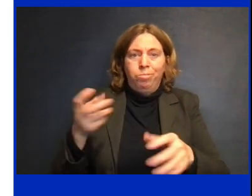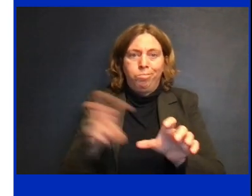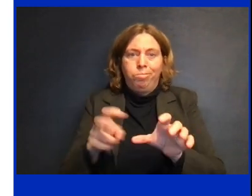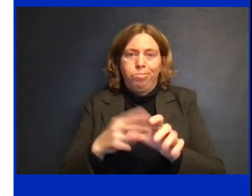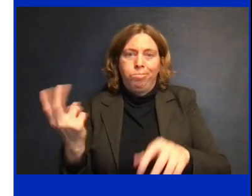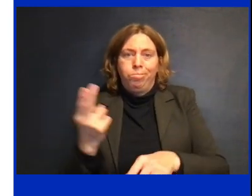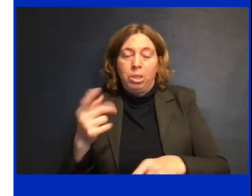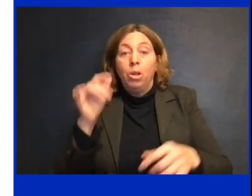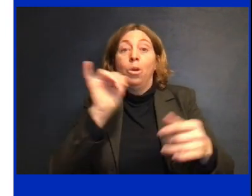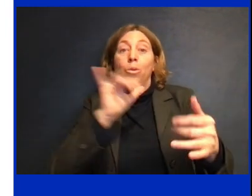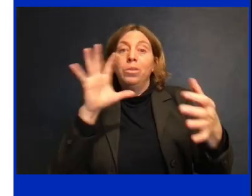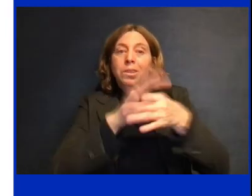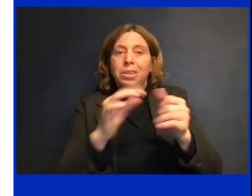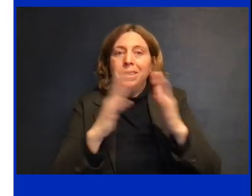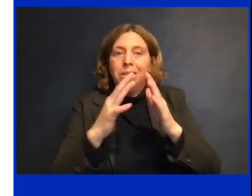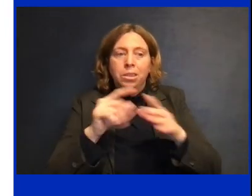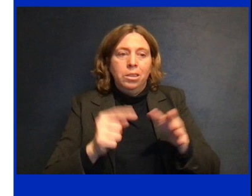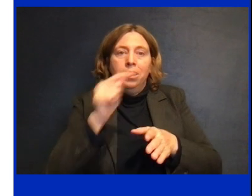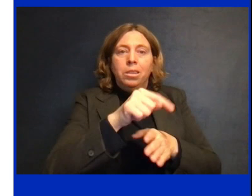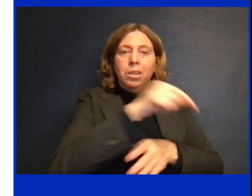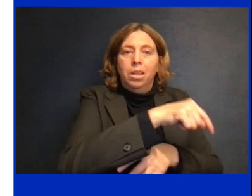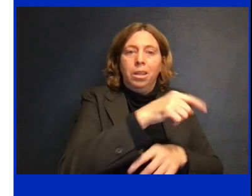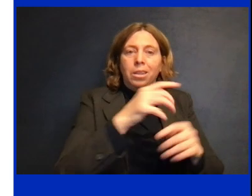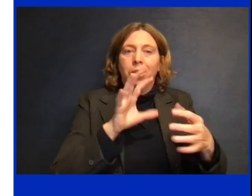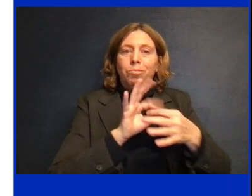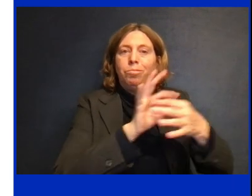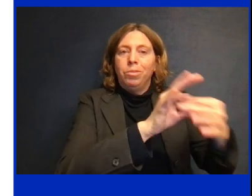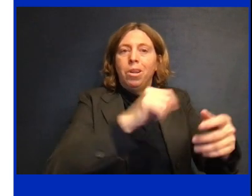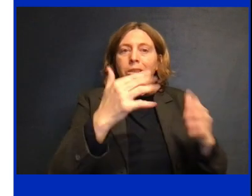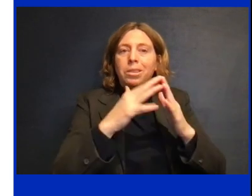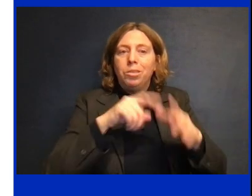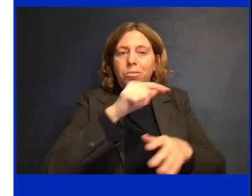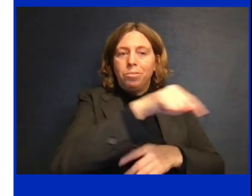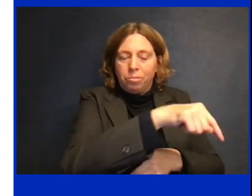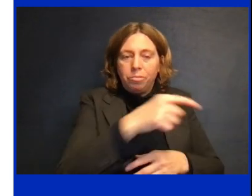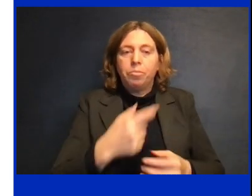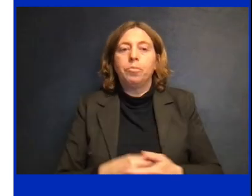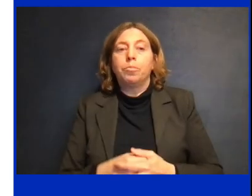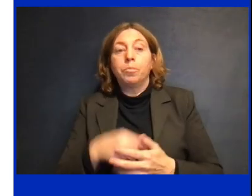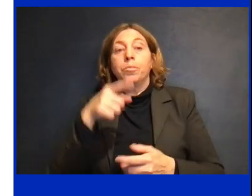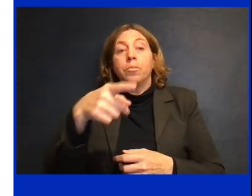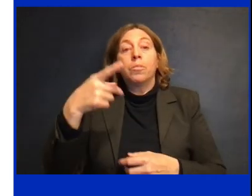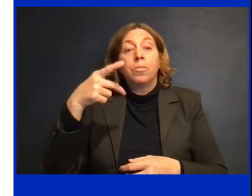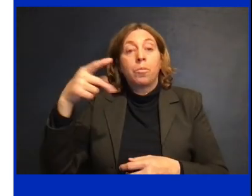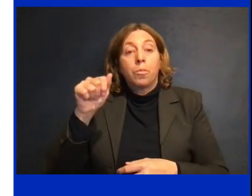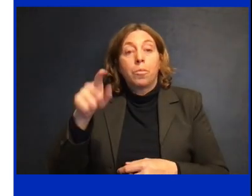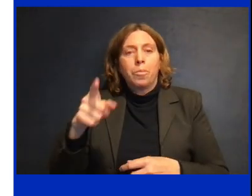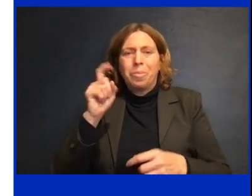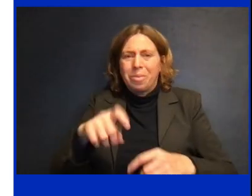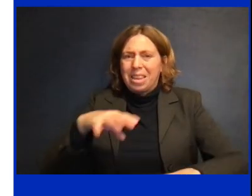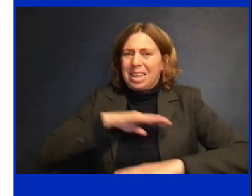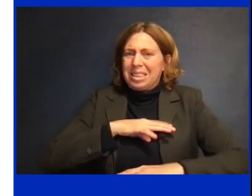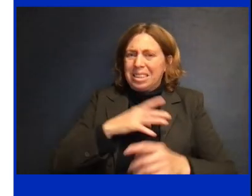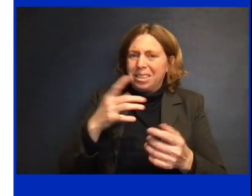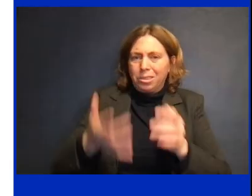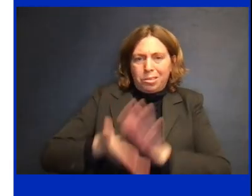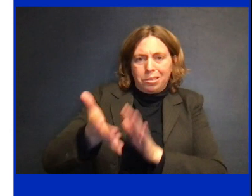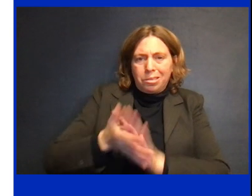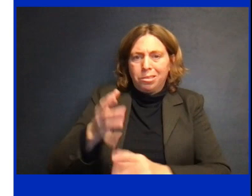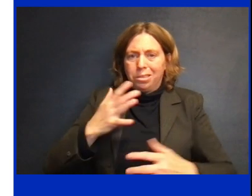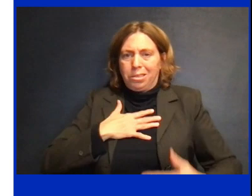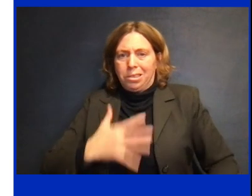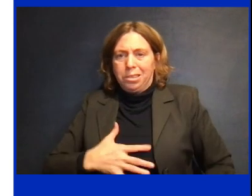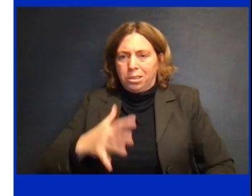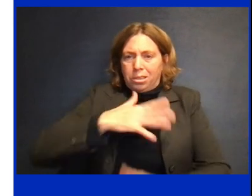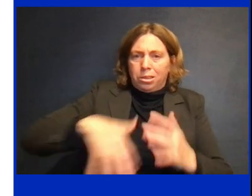travel crossing the Hudson. The Port Authority needs to address the functional and physical obsolescence of the existing